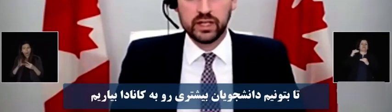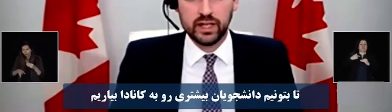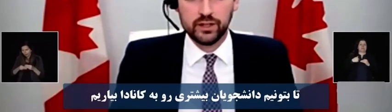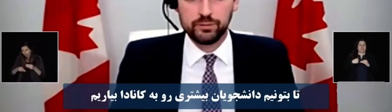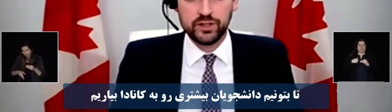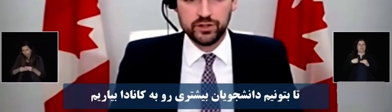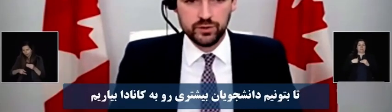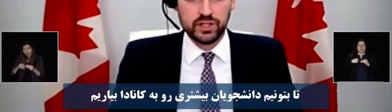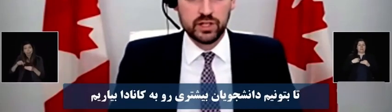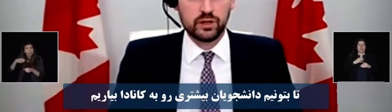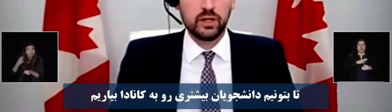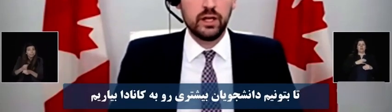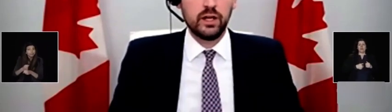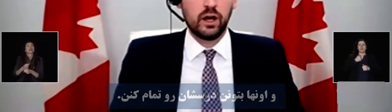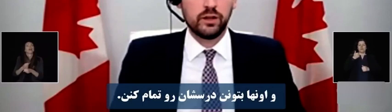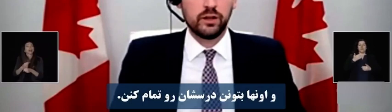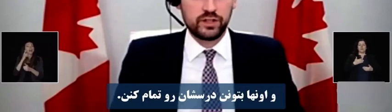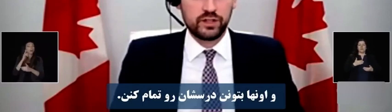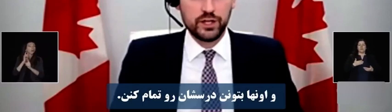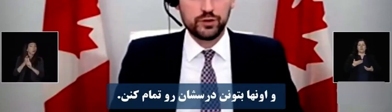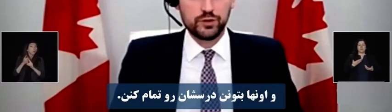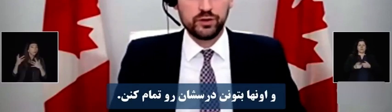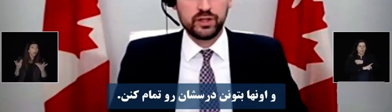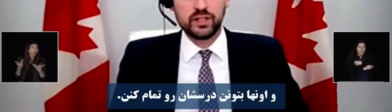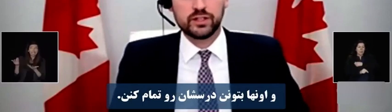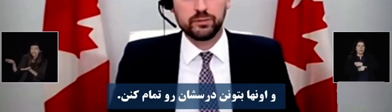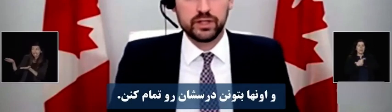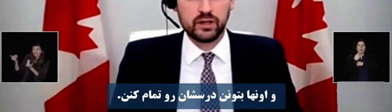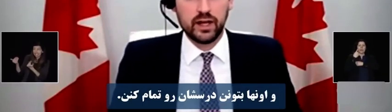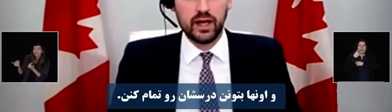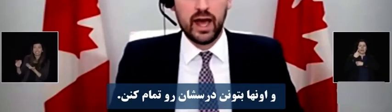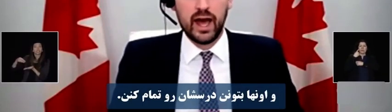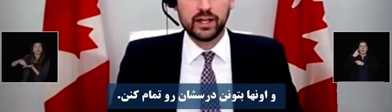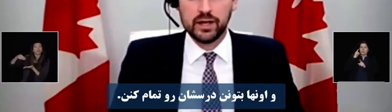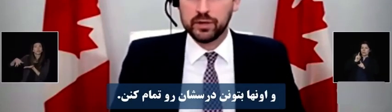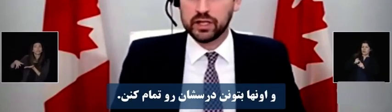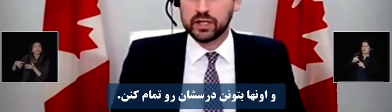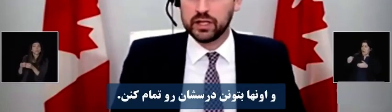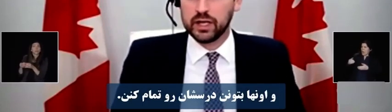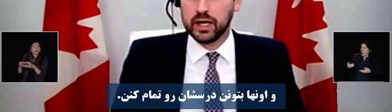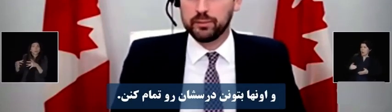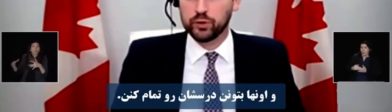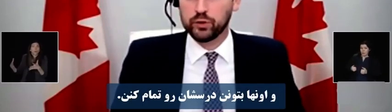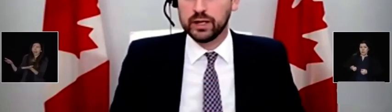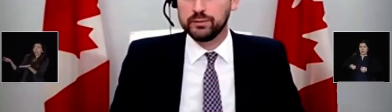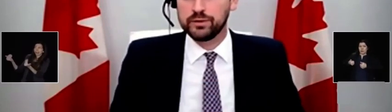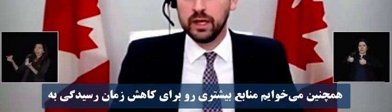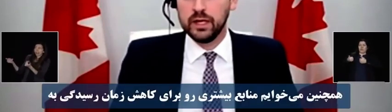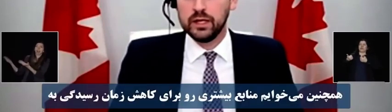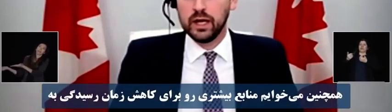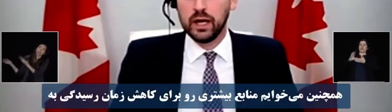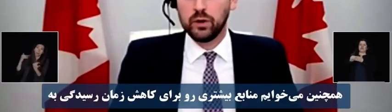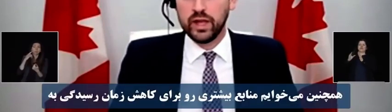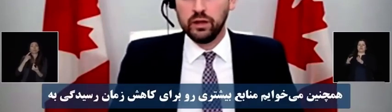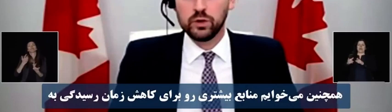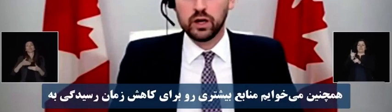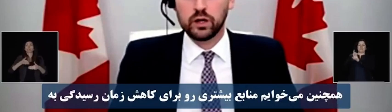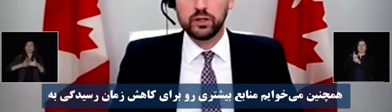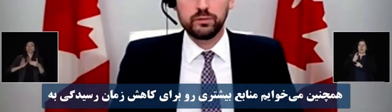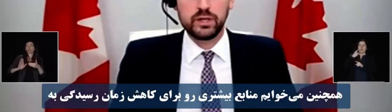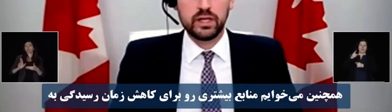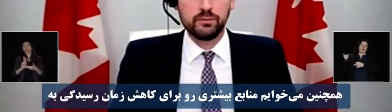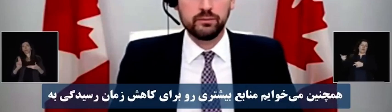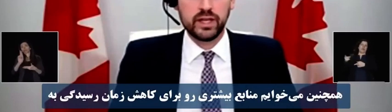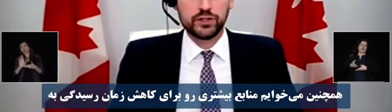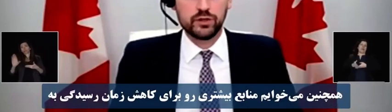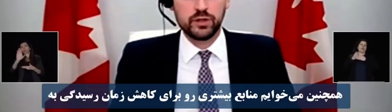hopes that we can get as many students here on the schedule they need to complete their academic programs. We also are going